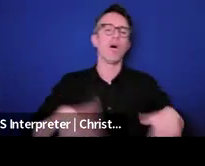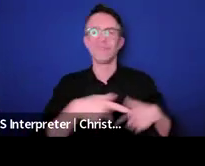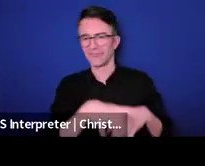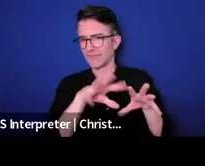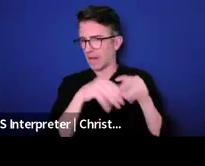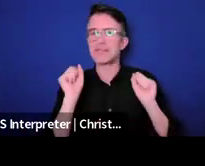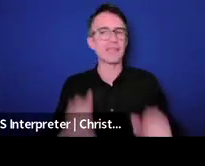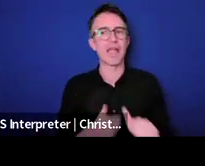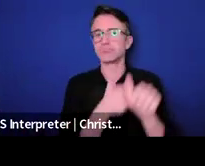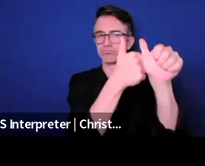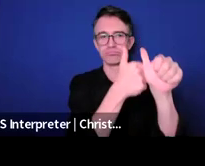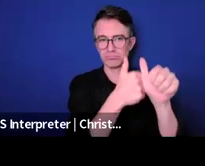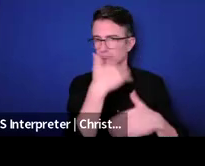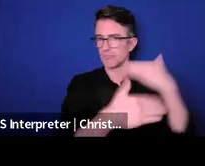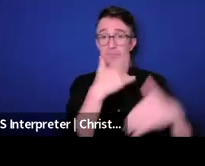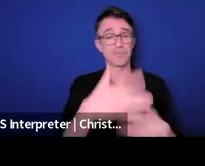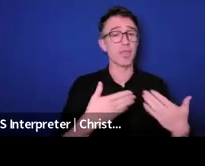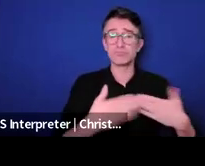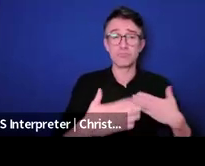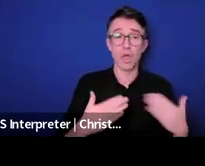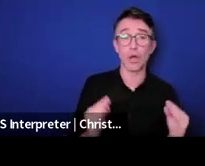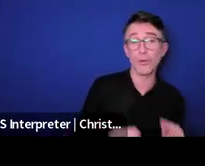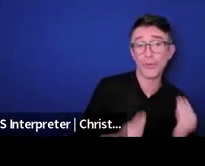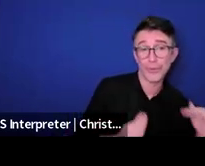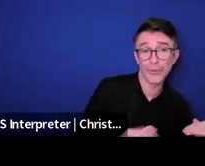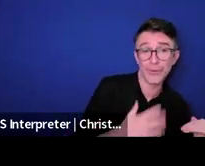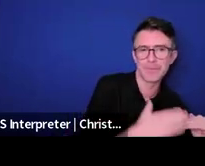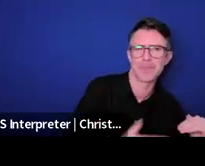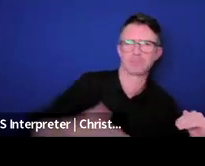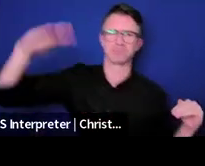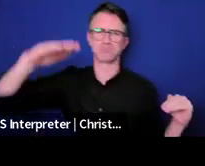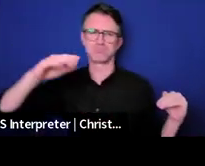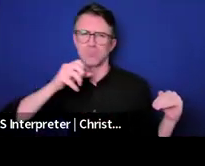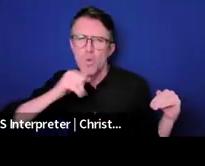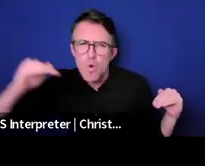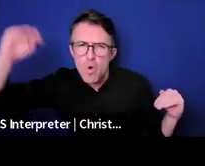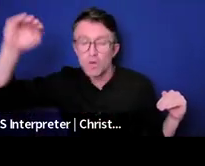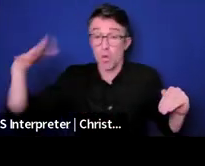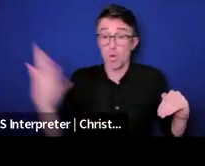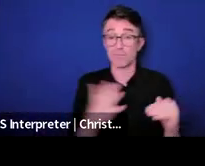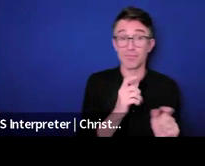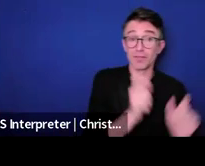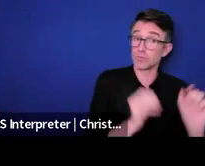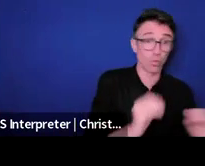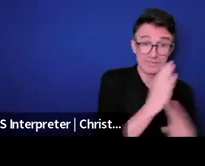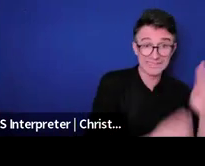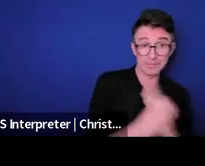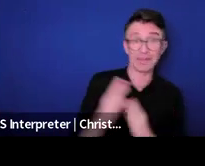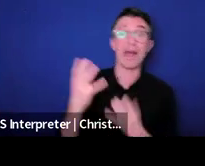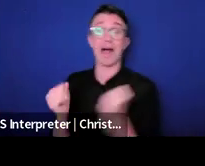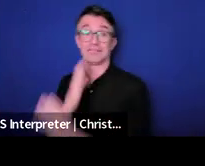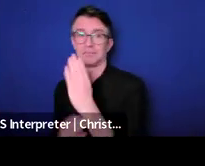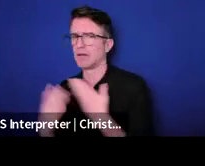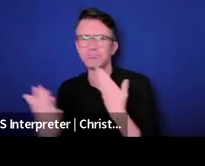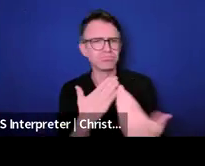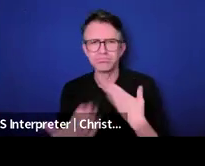aging parents and aging relatives, for example. So having access to paid parental leave to care for young